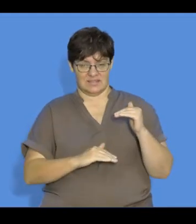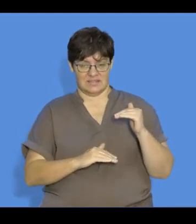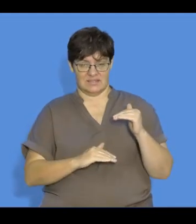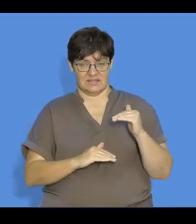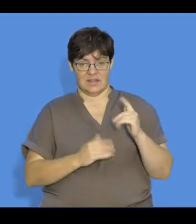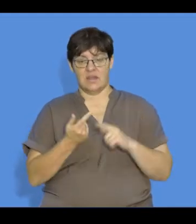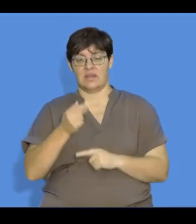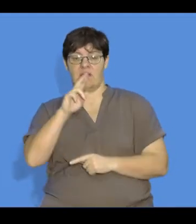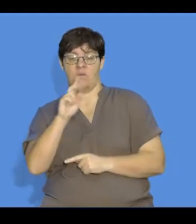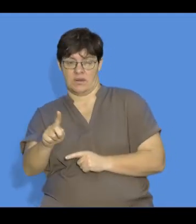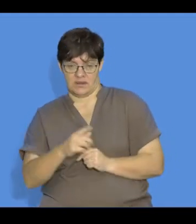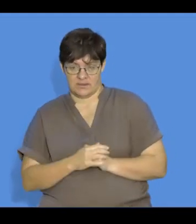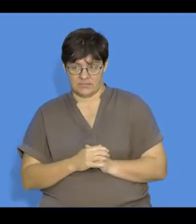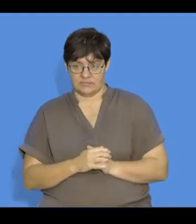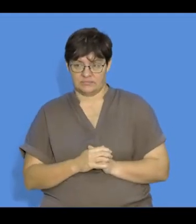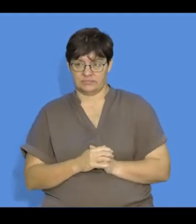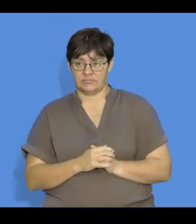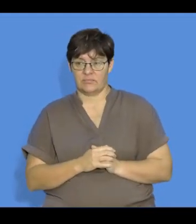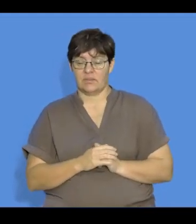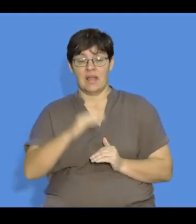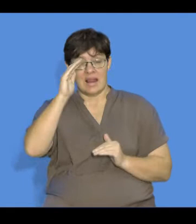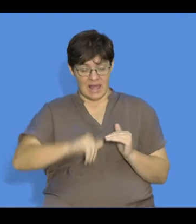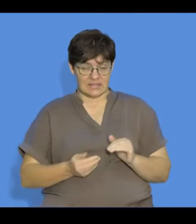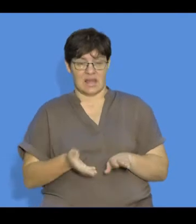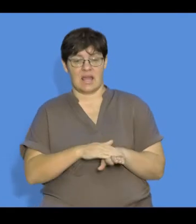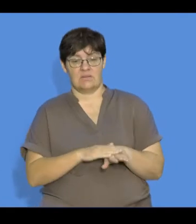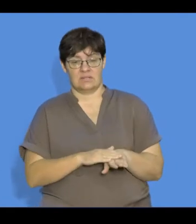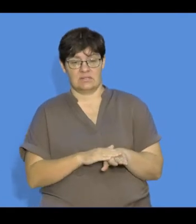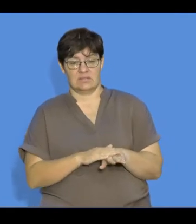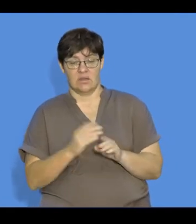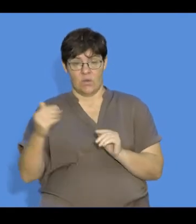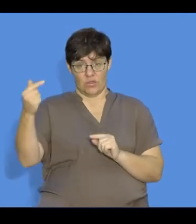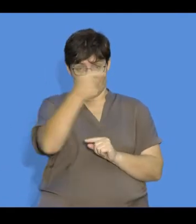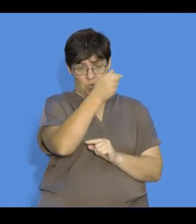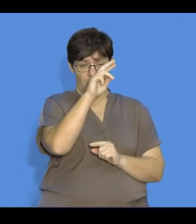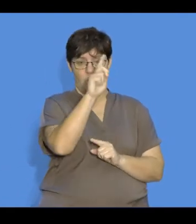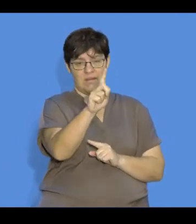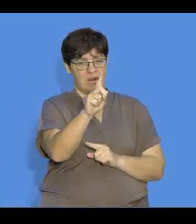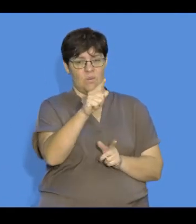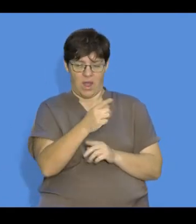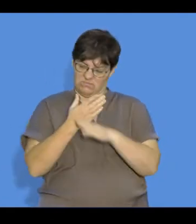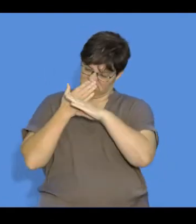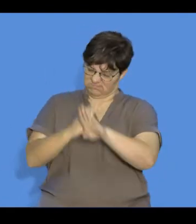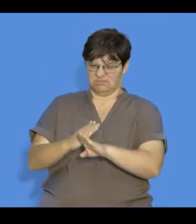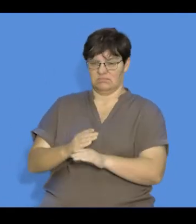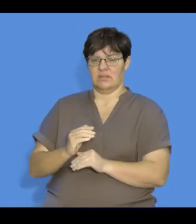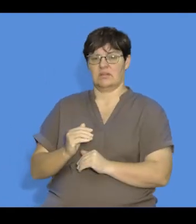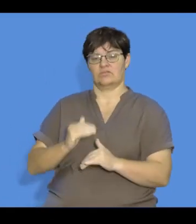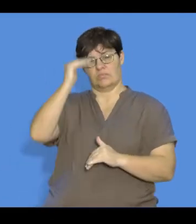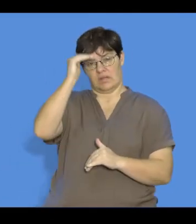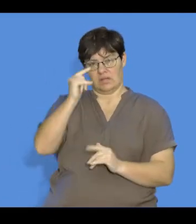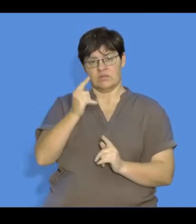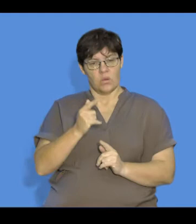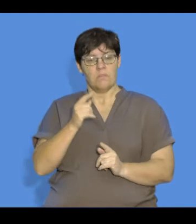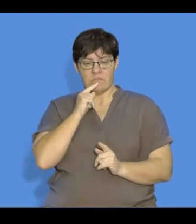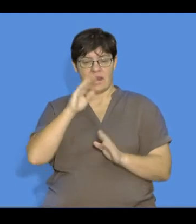than R1. Okay, so less current will go through high resistance. Okay, meaning that R1 is